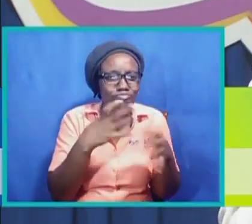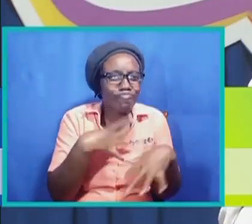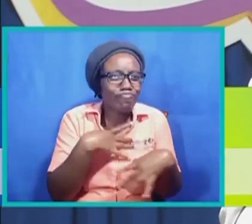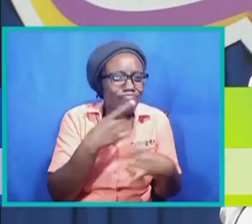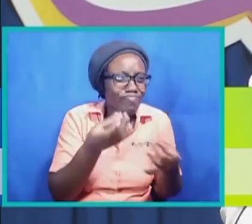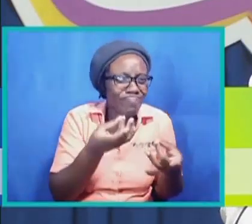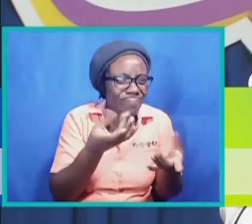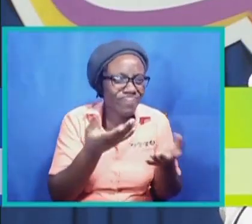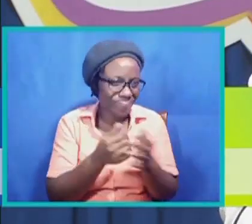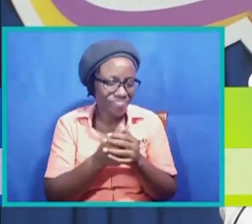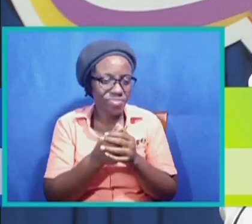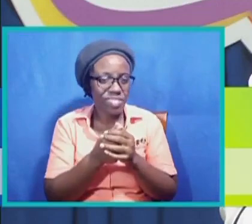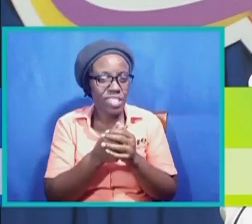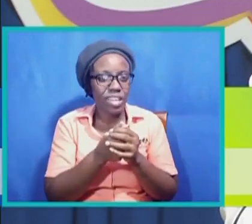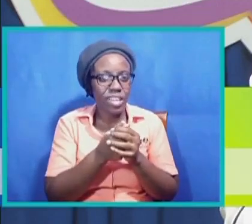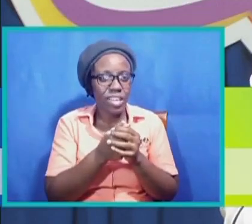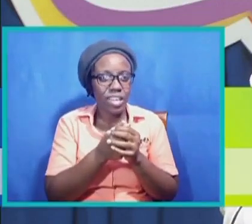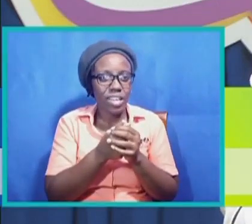an important